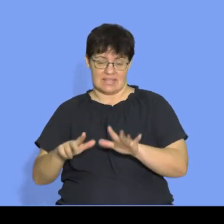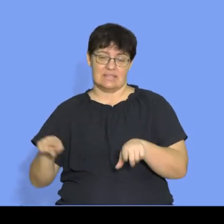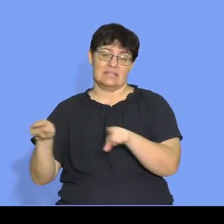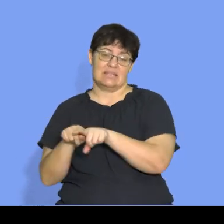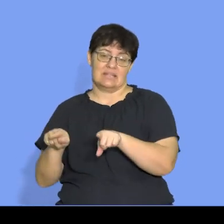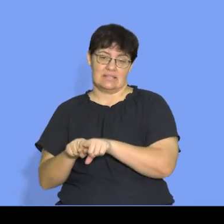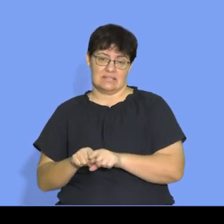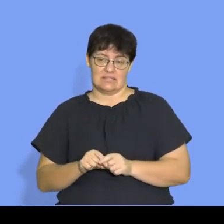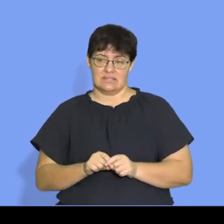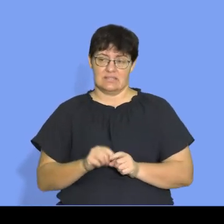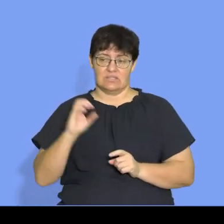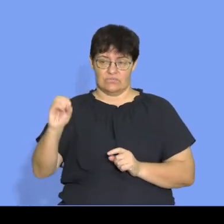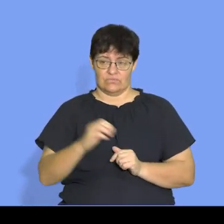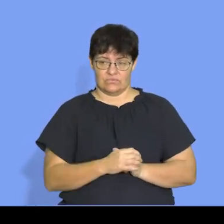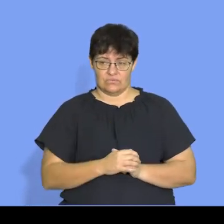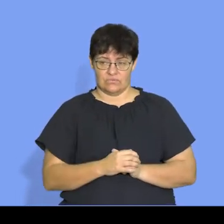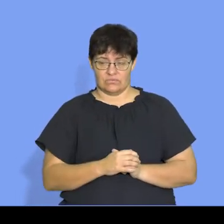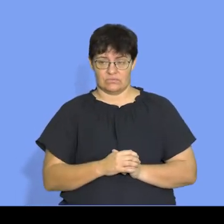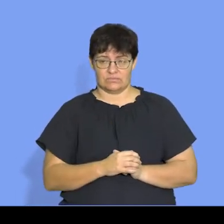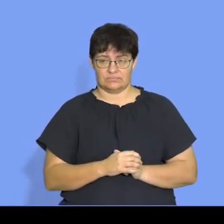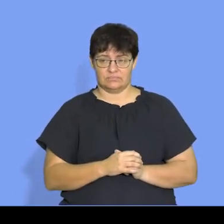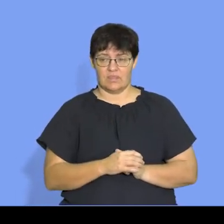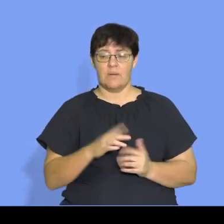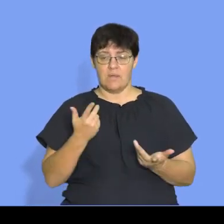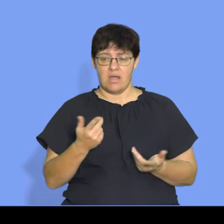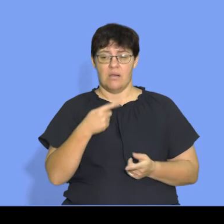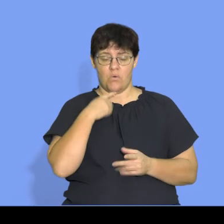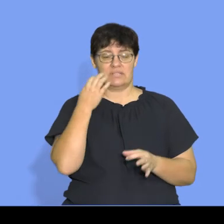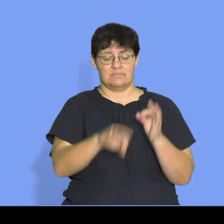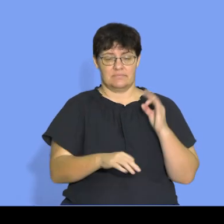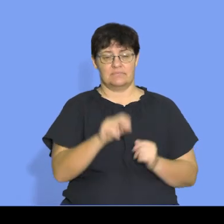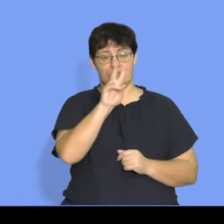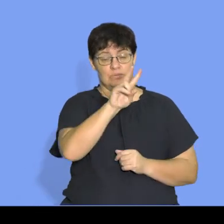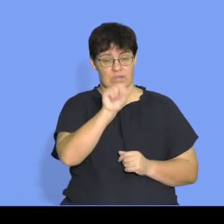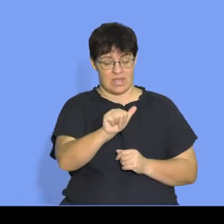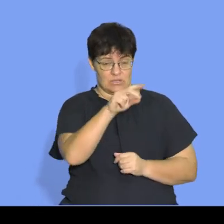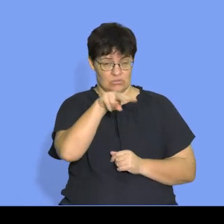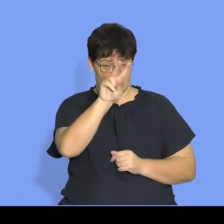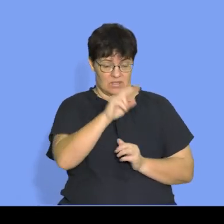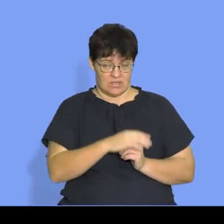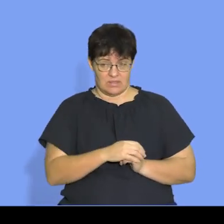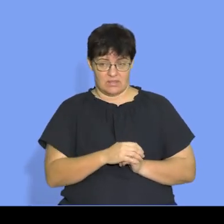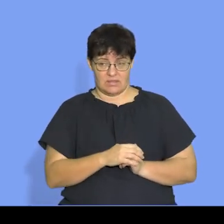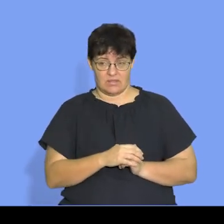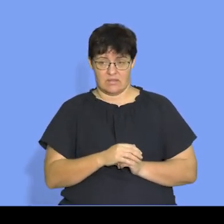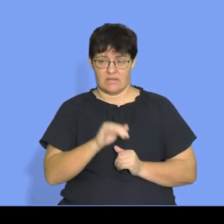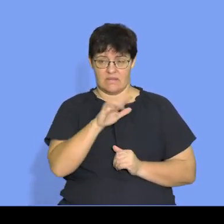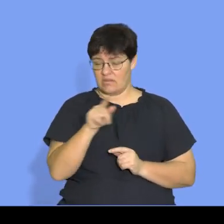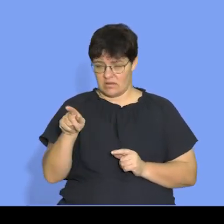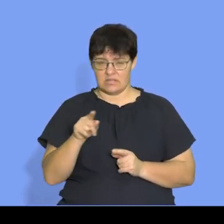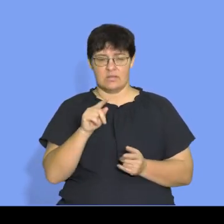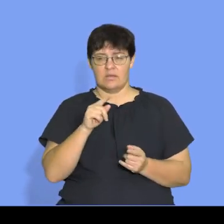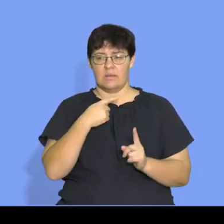0, right? And then you simplify this, it becomes 2a squared. The 5a and